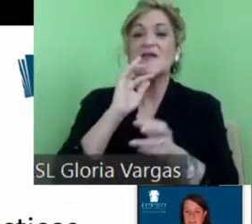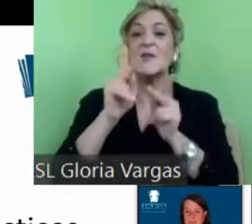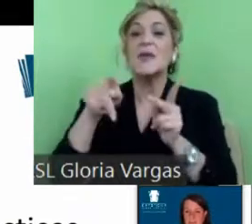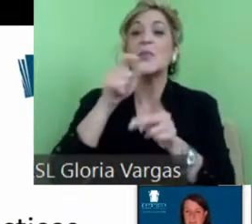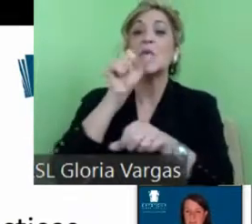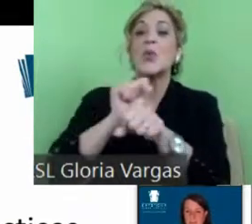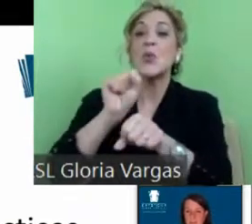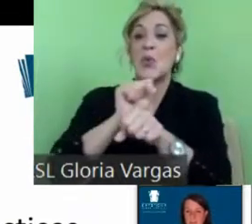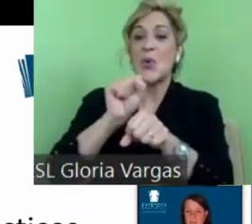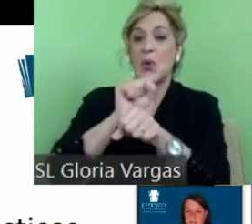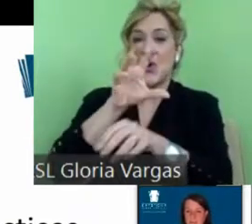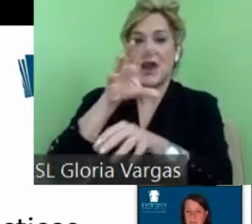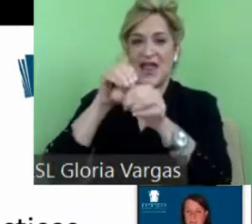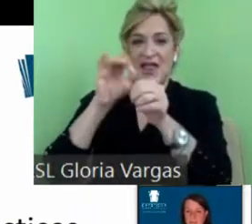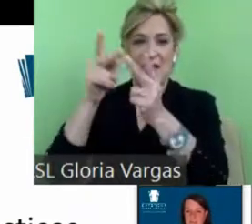adaptation costs.